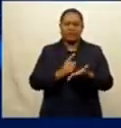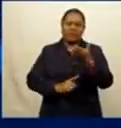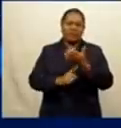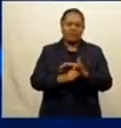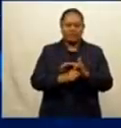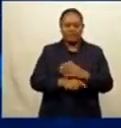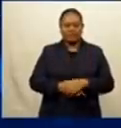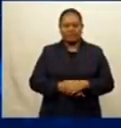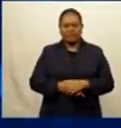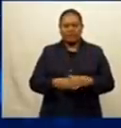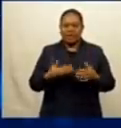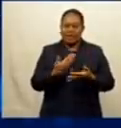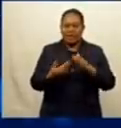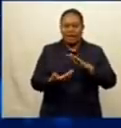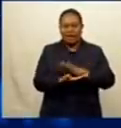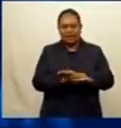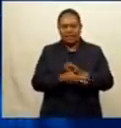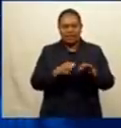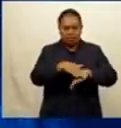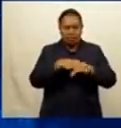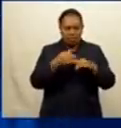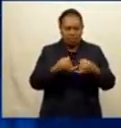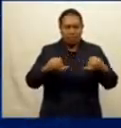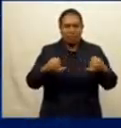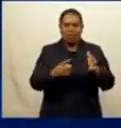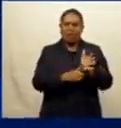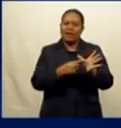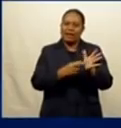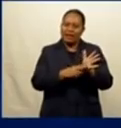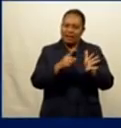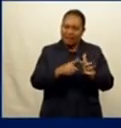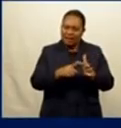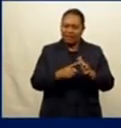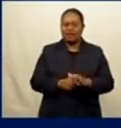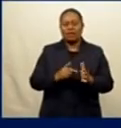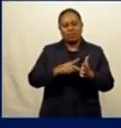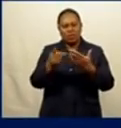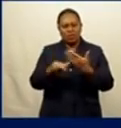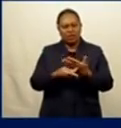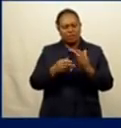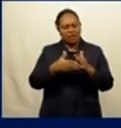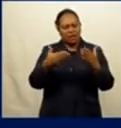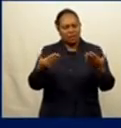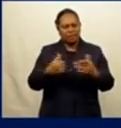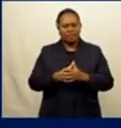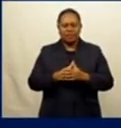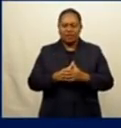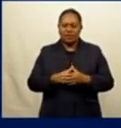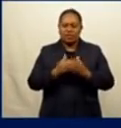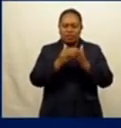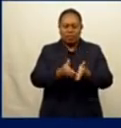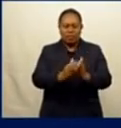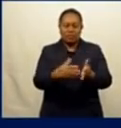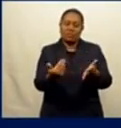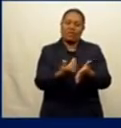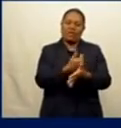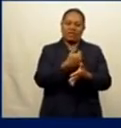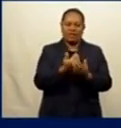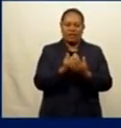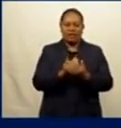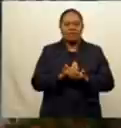season under the Blue Lane Initiative. Chair David Skeggs says there has been heightened interest for vessels to enter Fiji for the